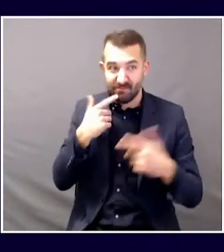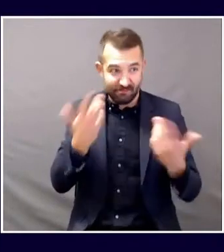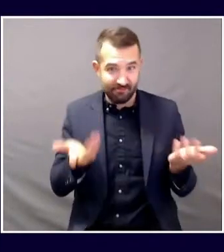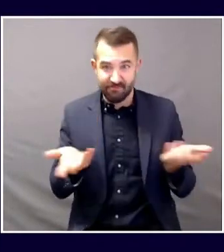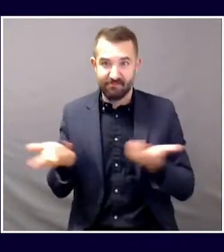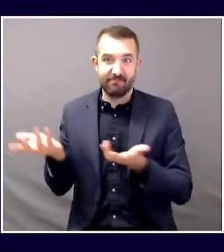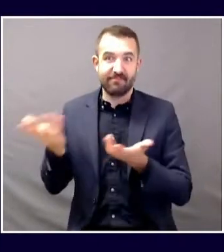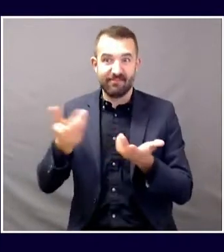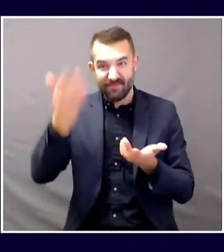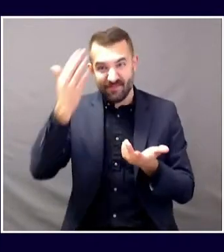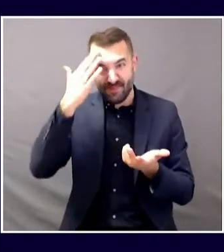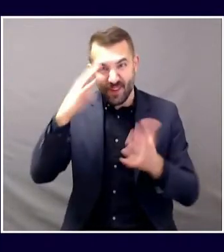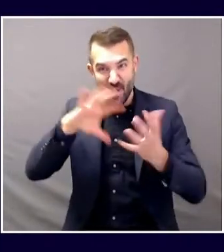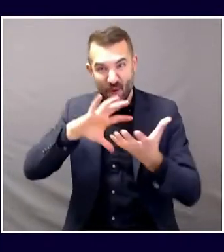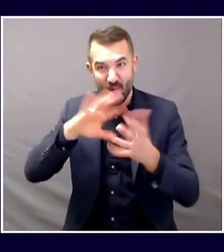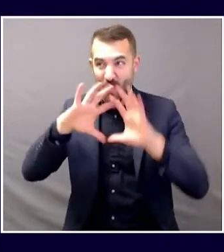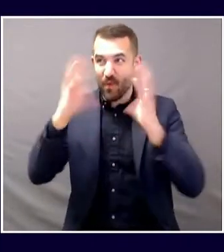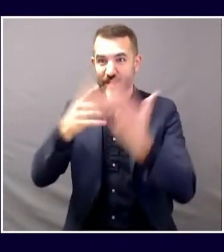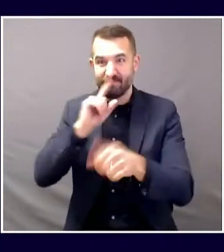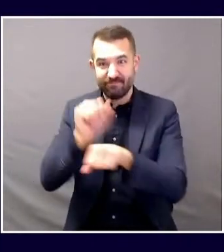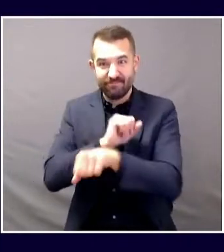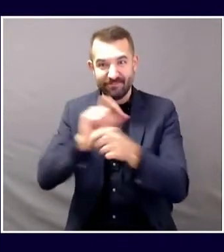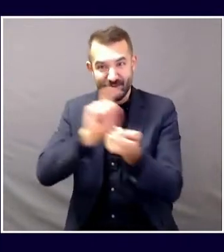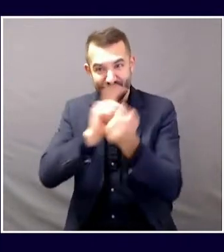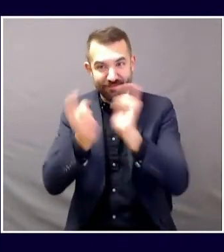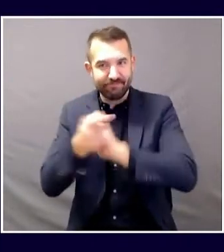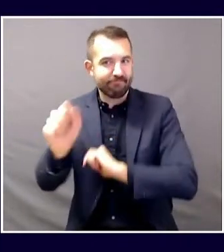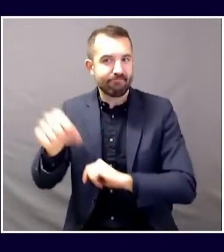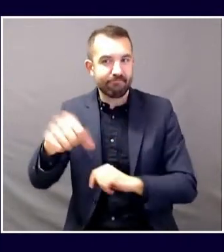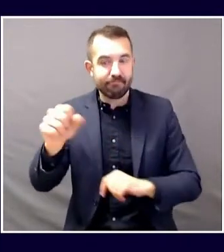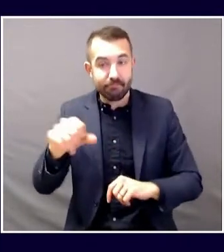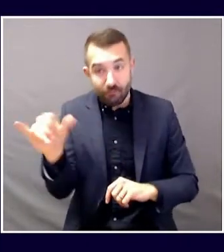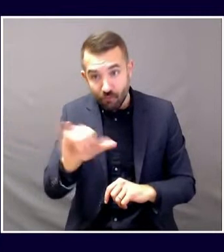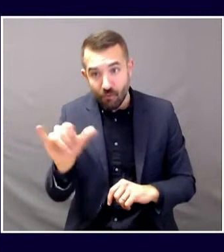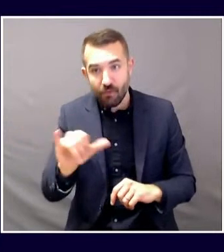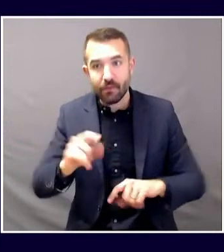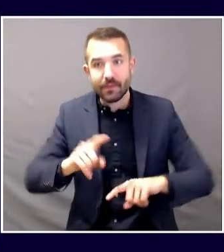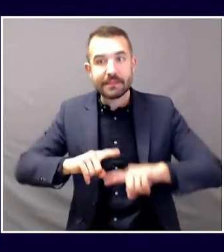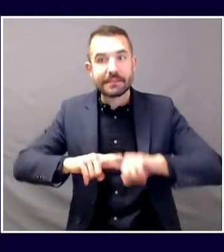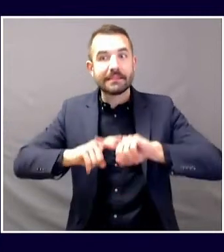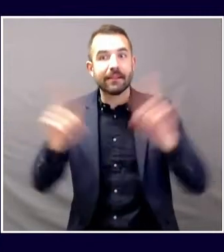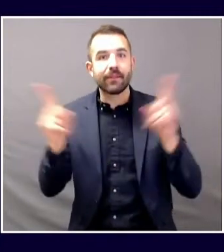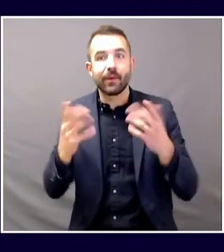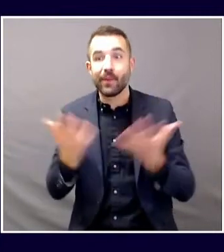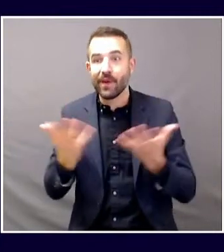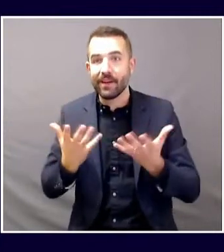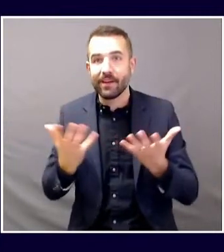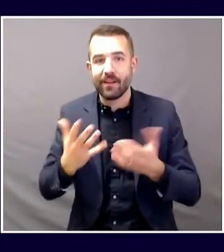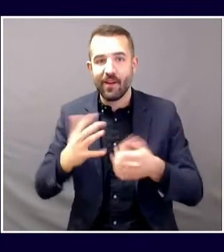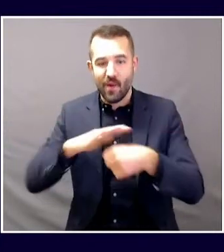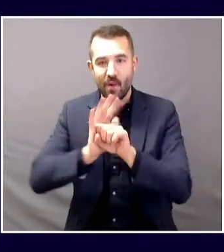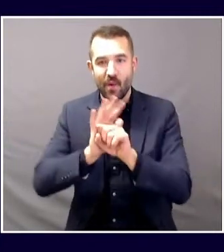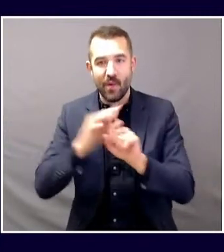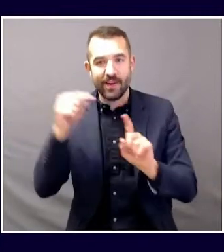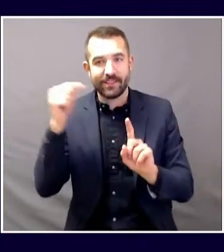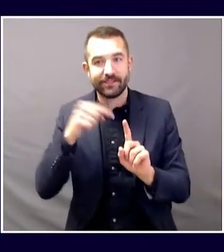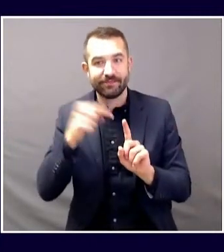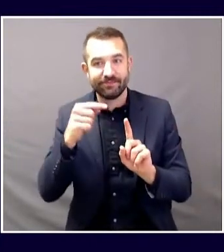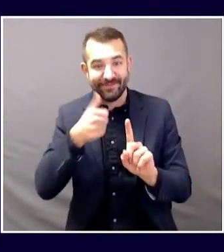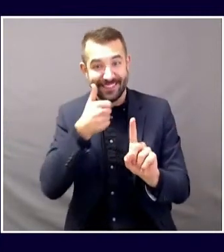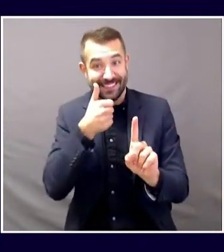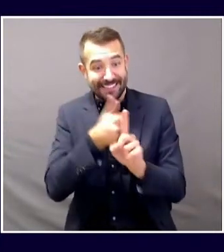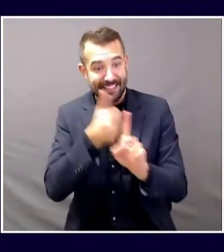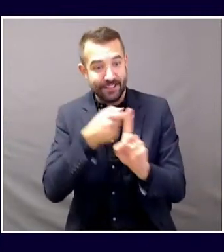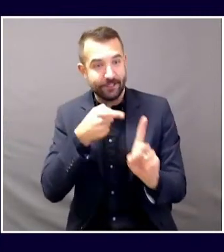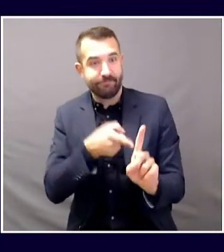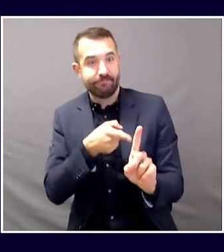changed. But what's also different is the way in which COVID itself has changed just over the